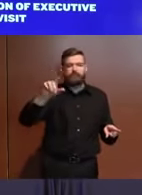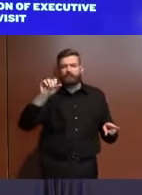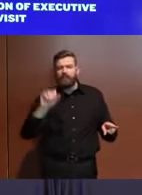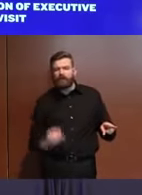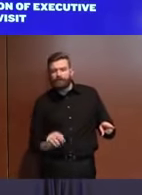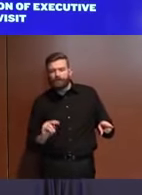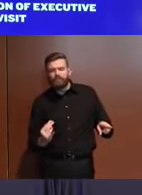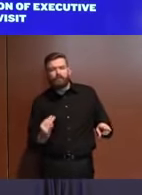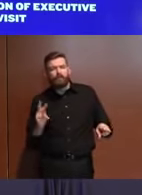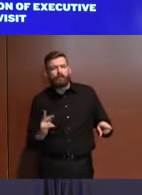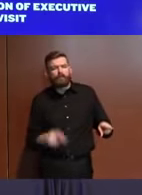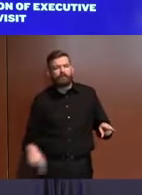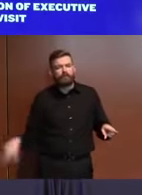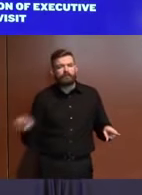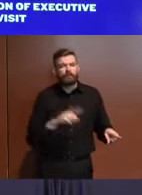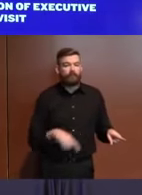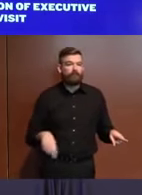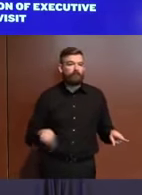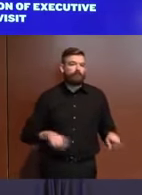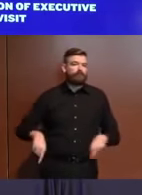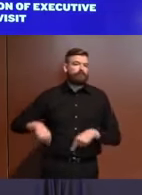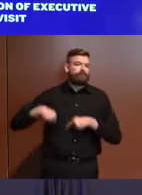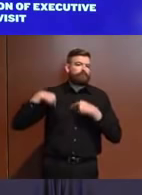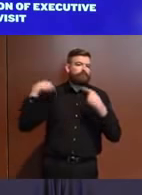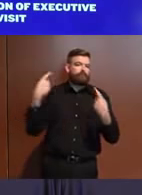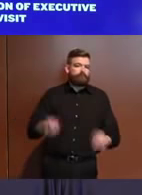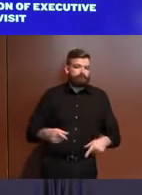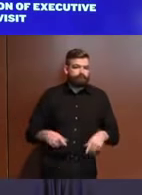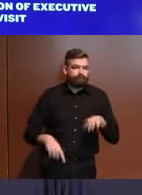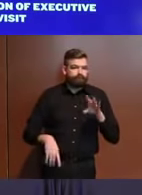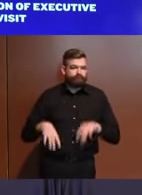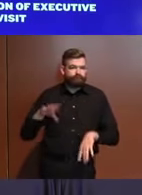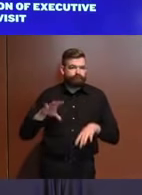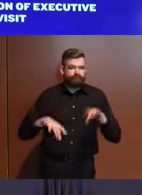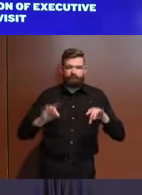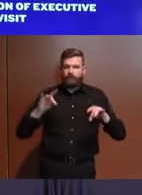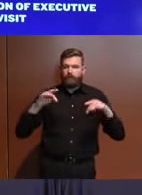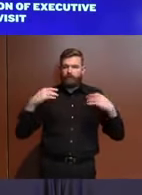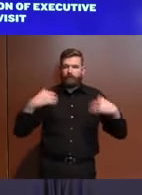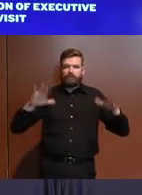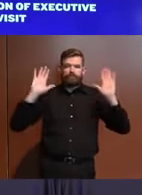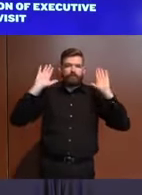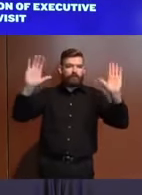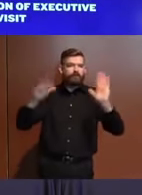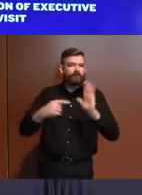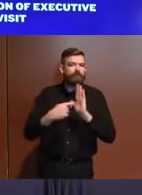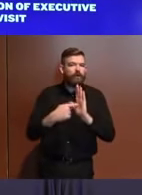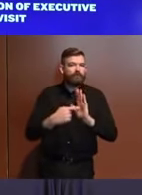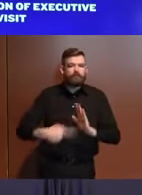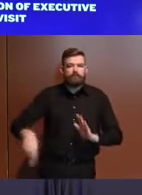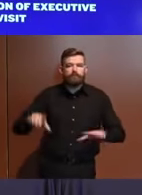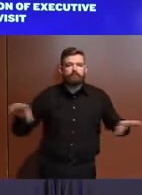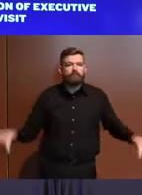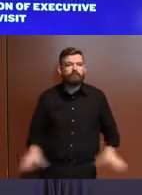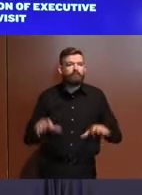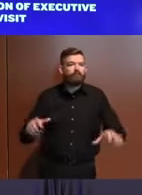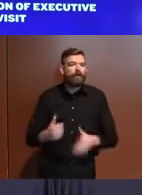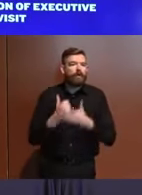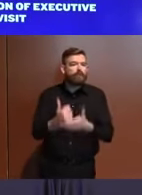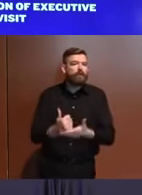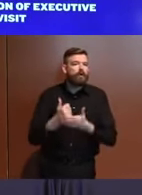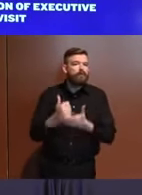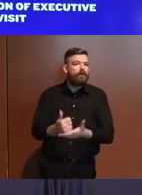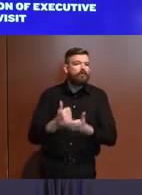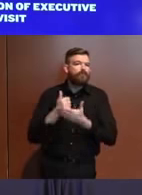Again, there's lots of great examples of this. That's just a recent list. I've done, since we last saw you,